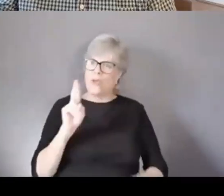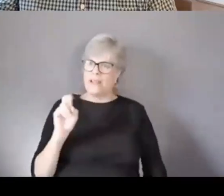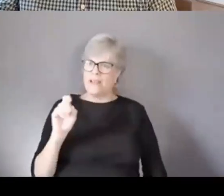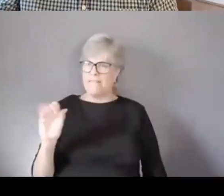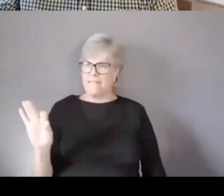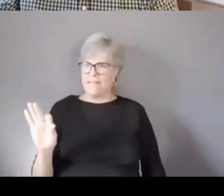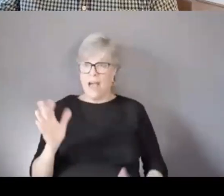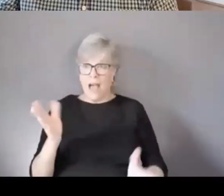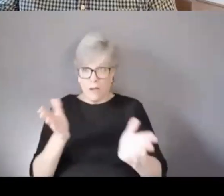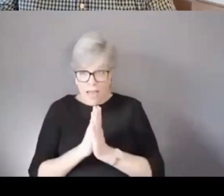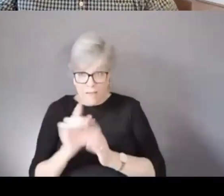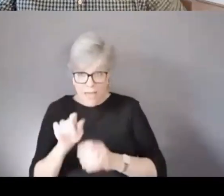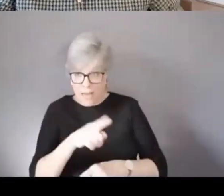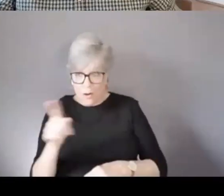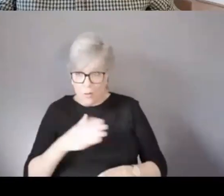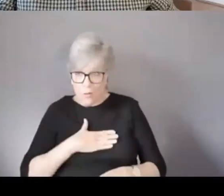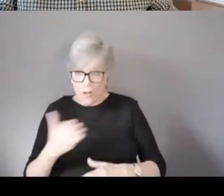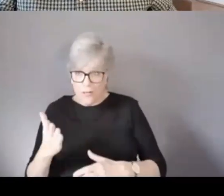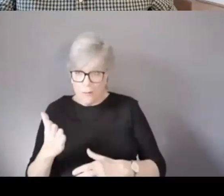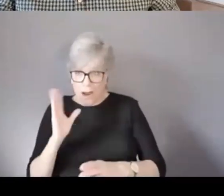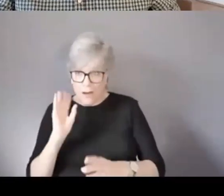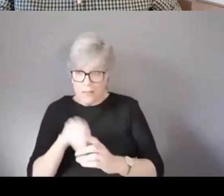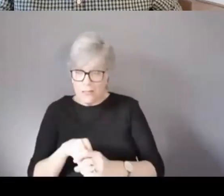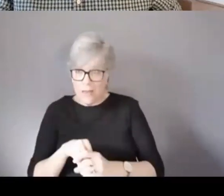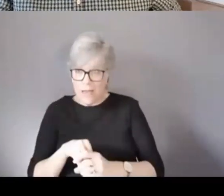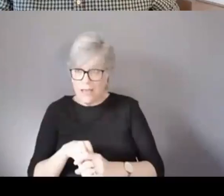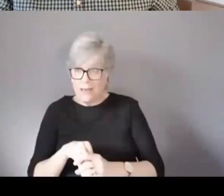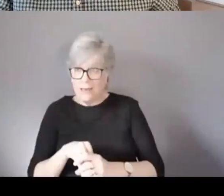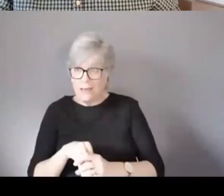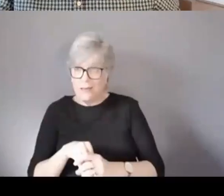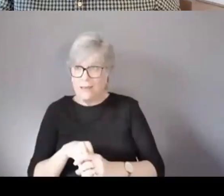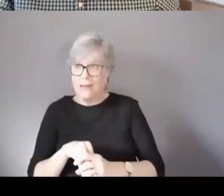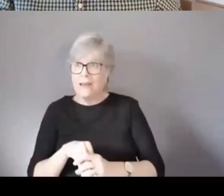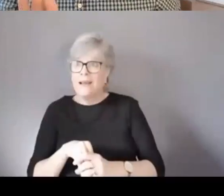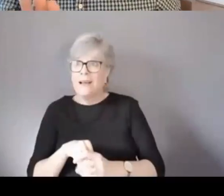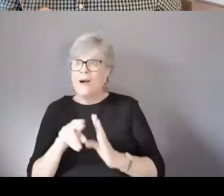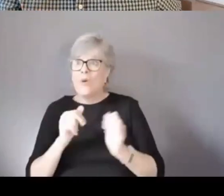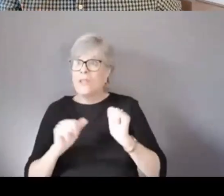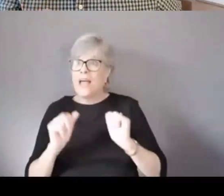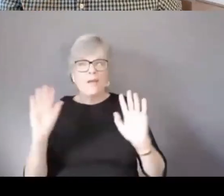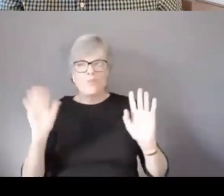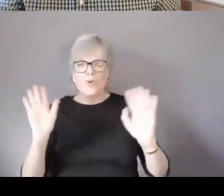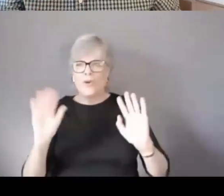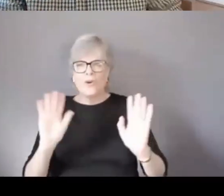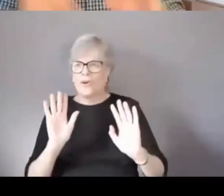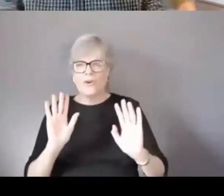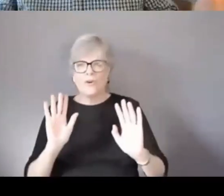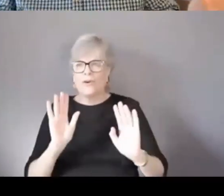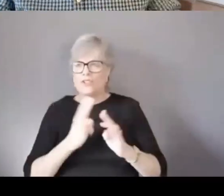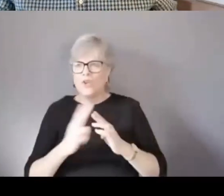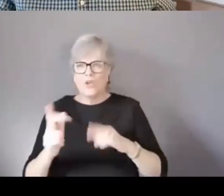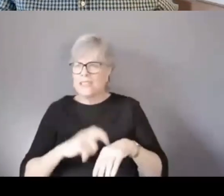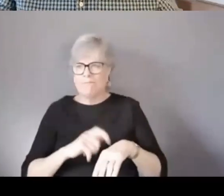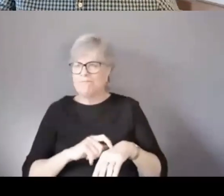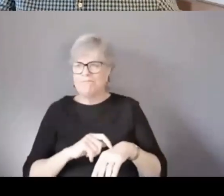going to ask if there's anybody who's willing to participate in a role play, but we're going to skip that. So you're off the